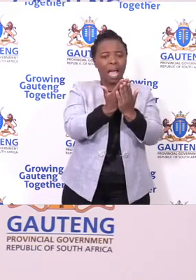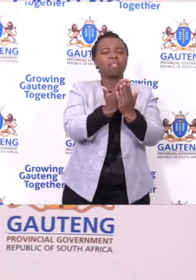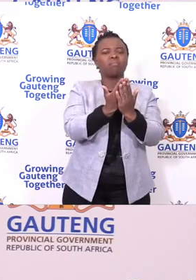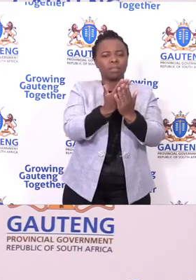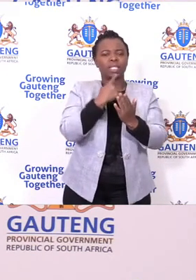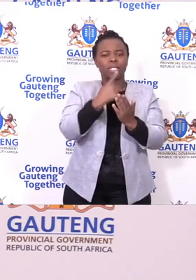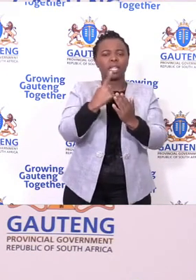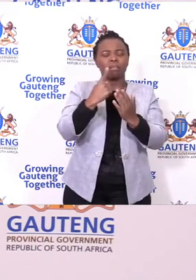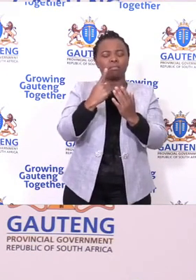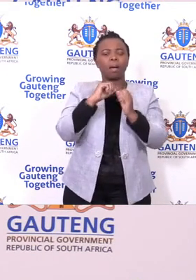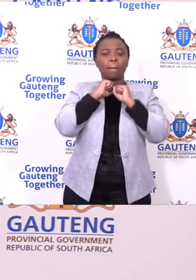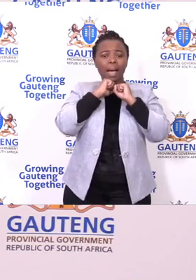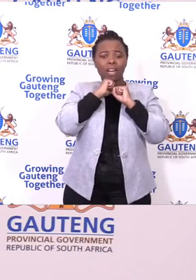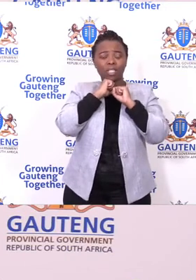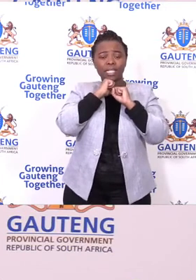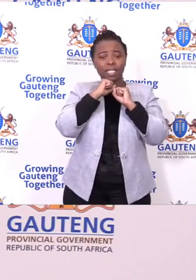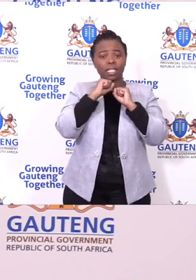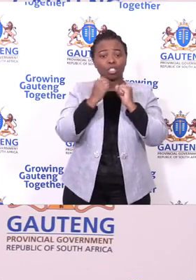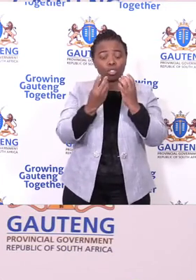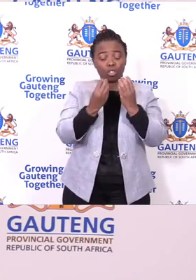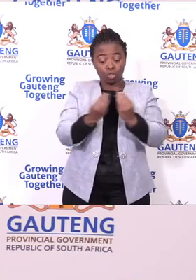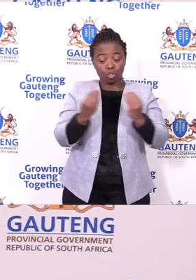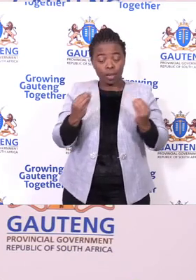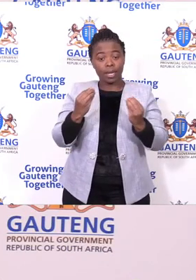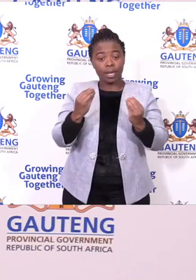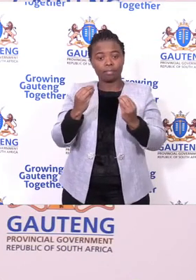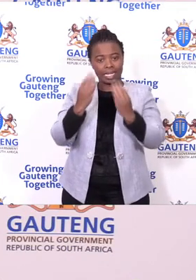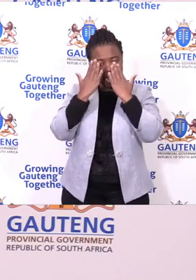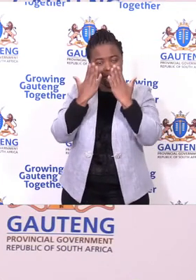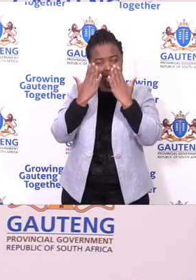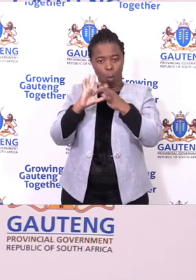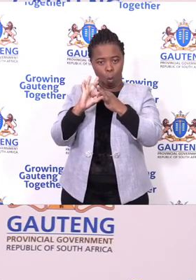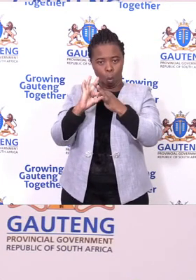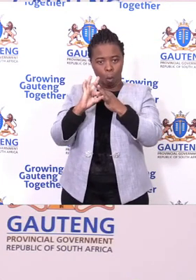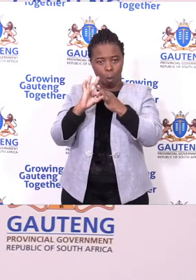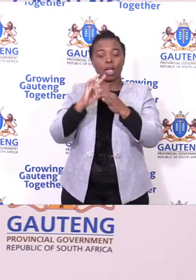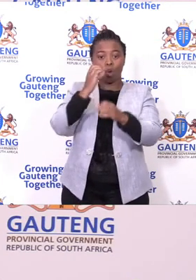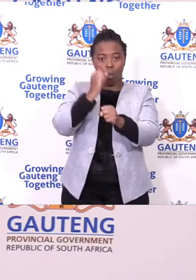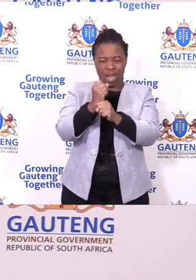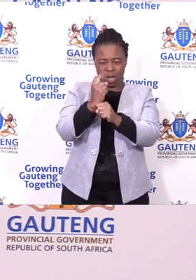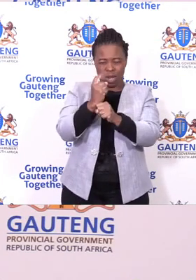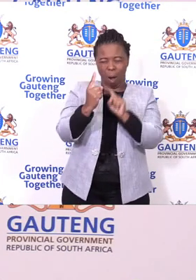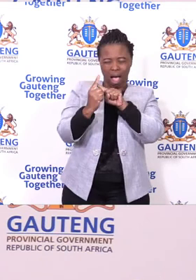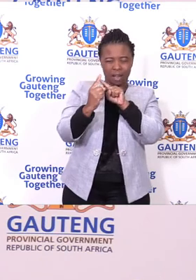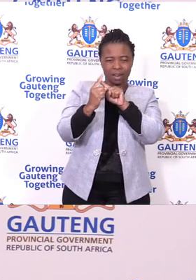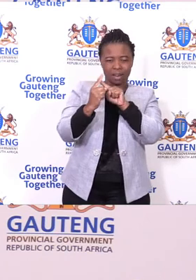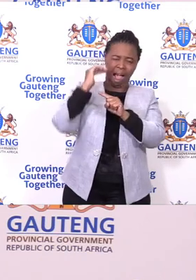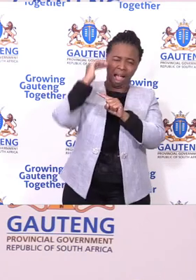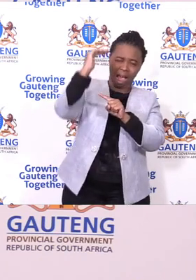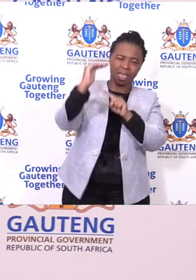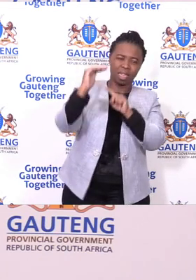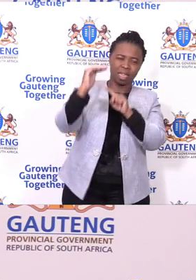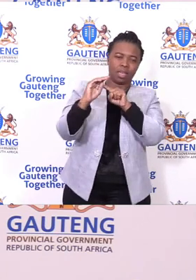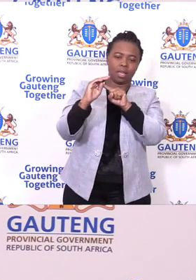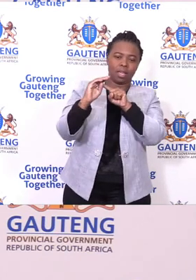home, it's in grade R and grade 1. We've got the highest number of applications there compared to other grades.